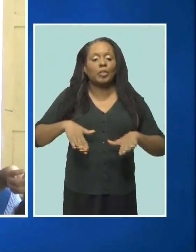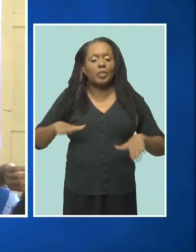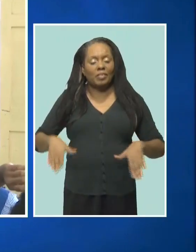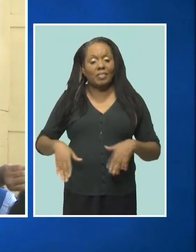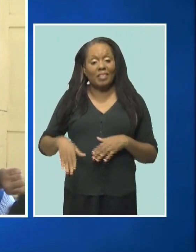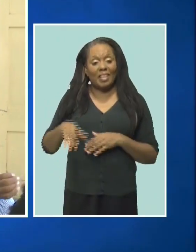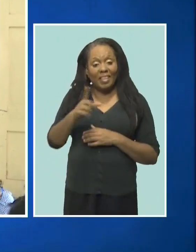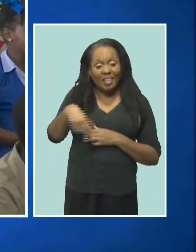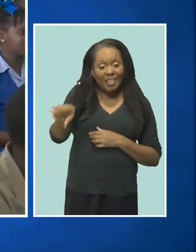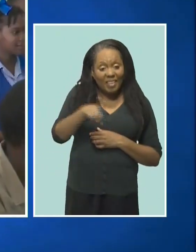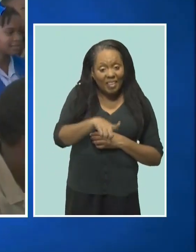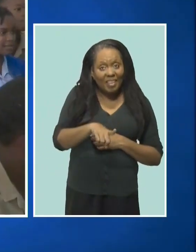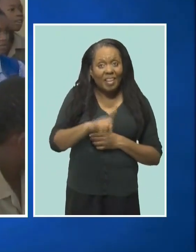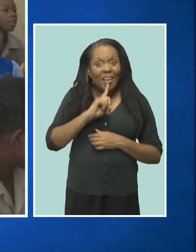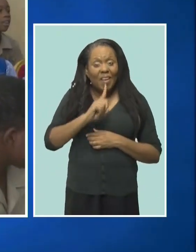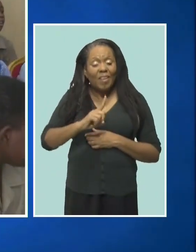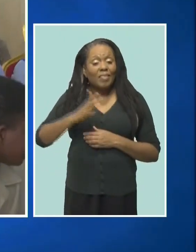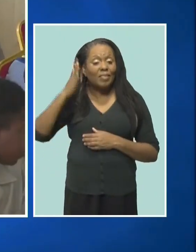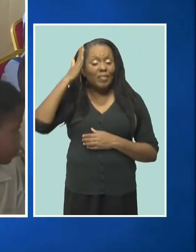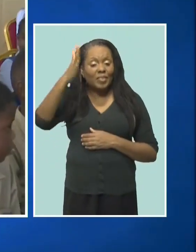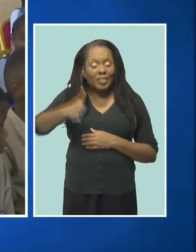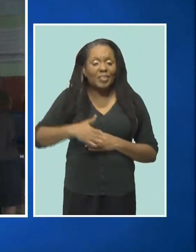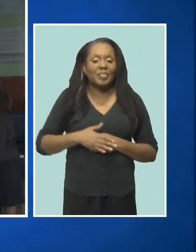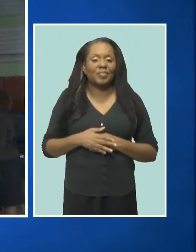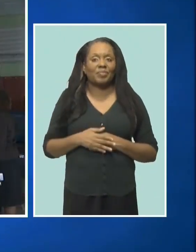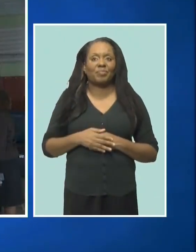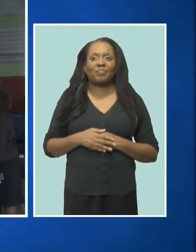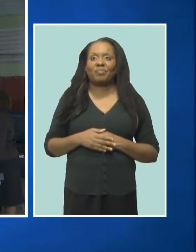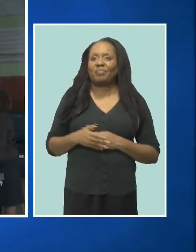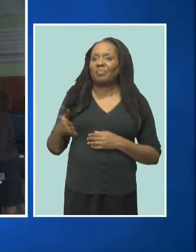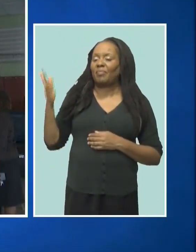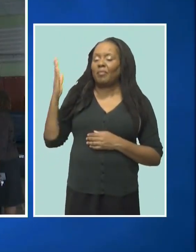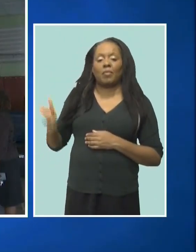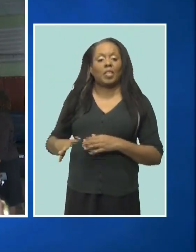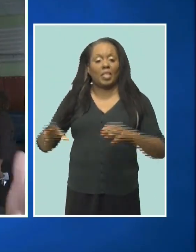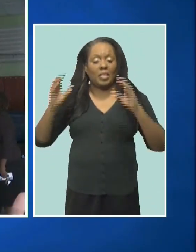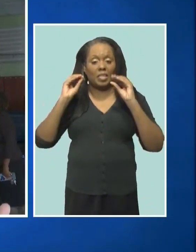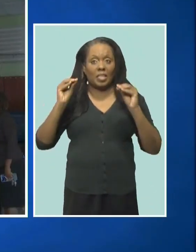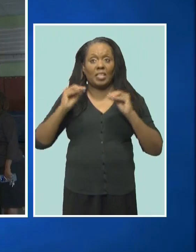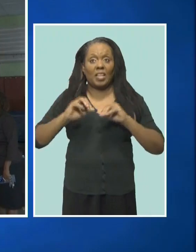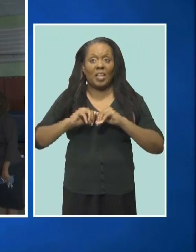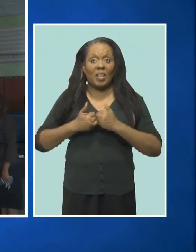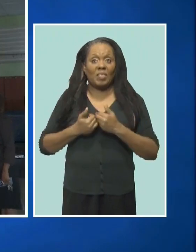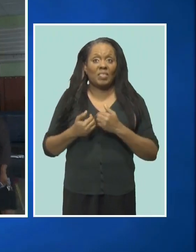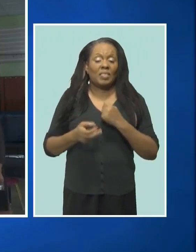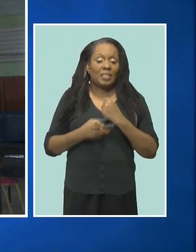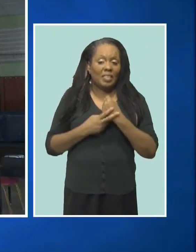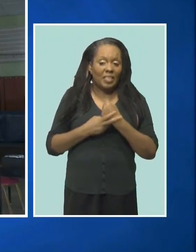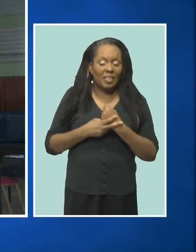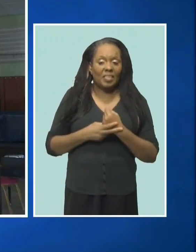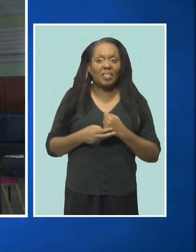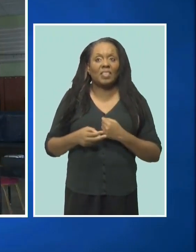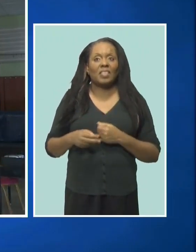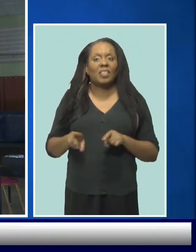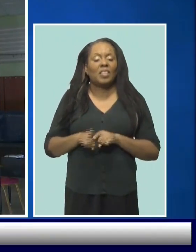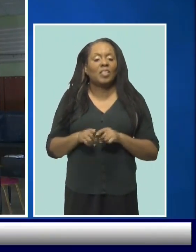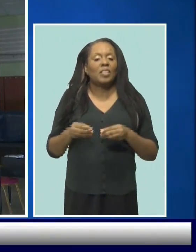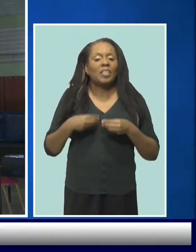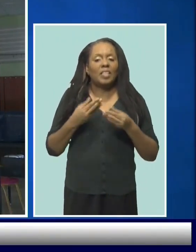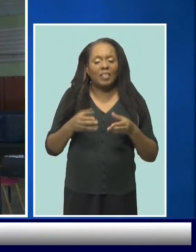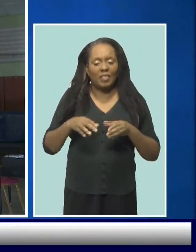future. What we're doing this seminar, we're teaching them how to save. And then also as well, we're giving them some piggy banks as